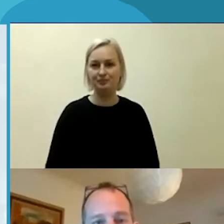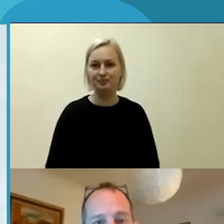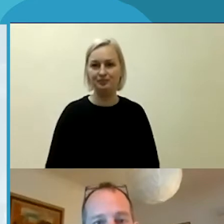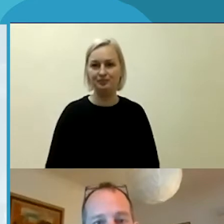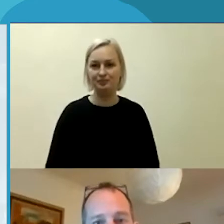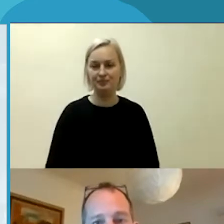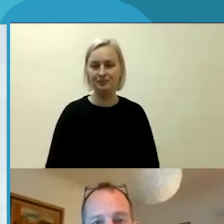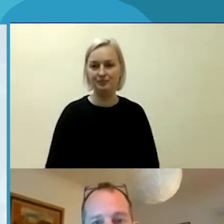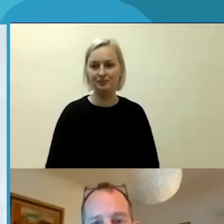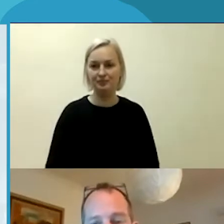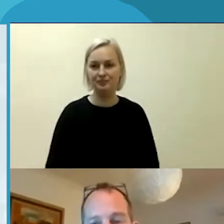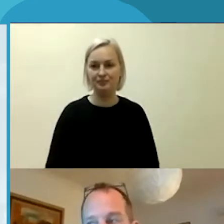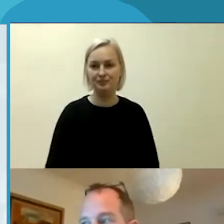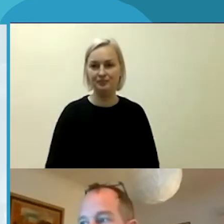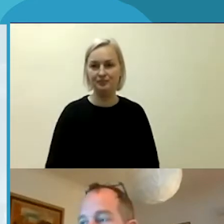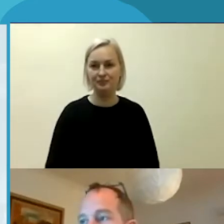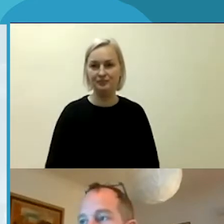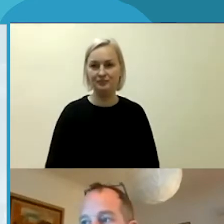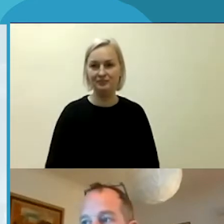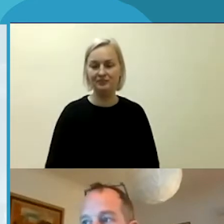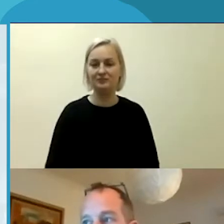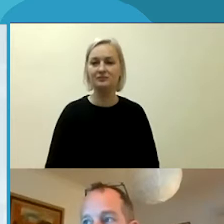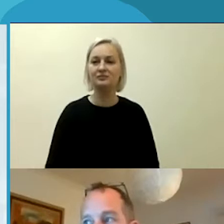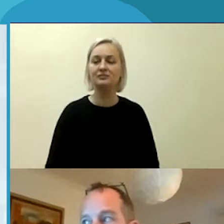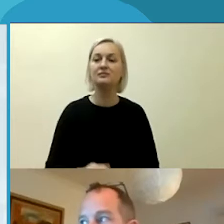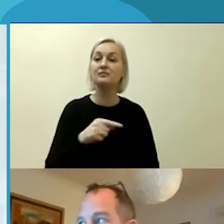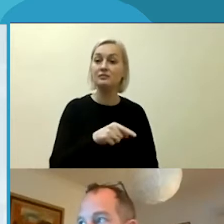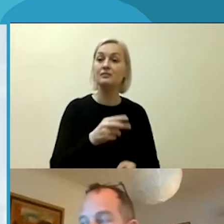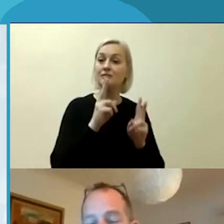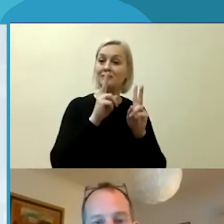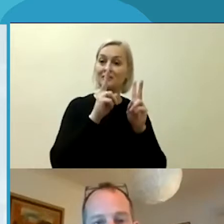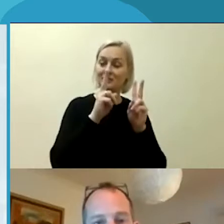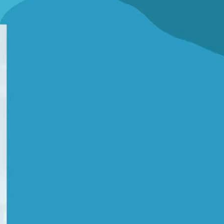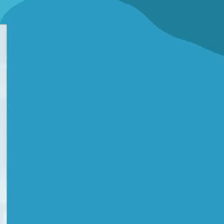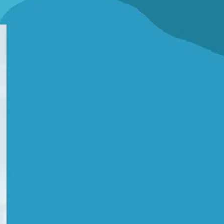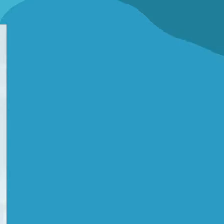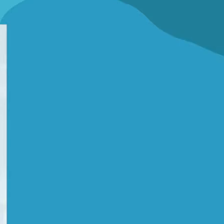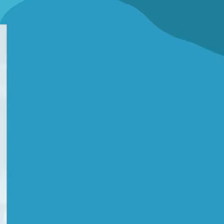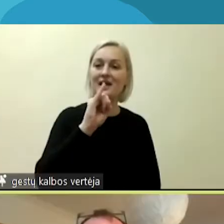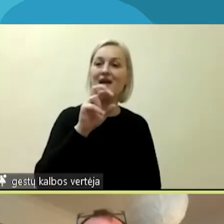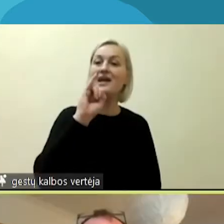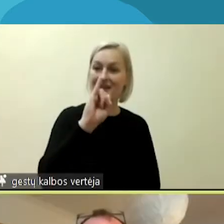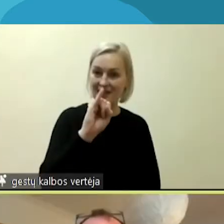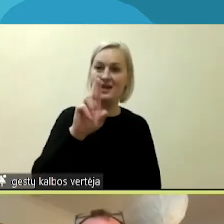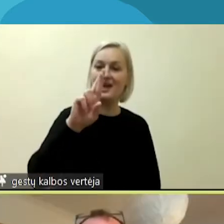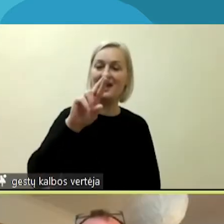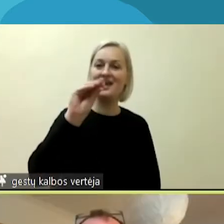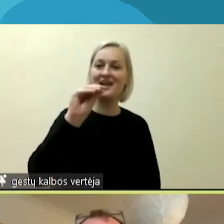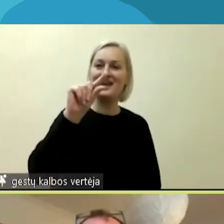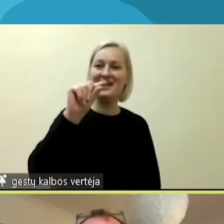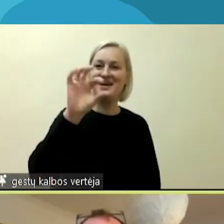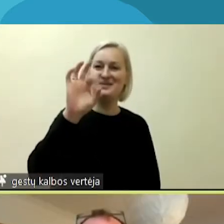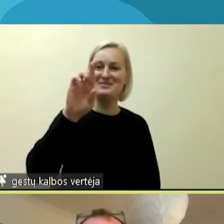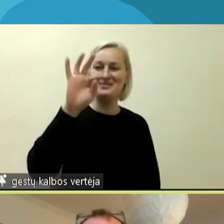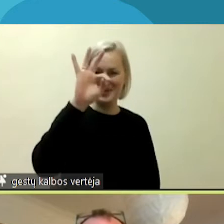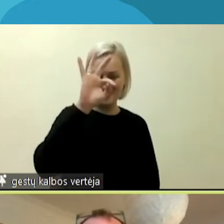what is the need for iReport.ie? So the first year since we launched in 2013, we had the